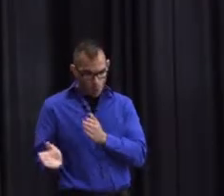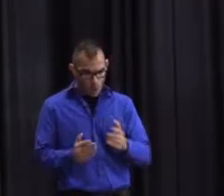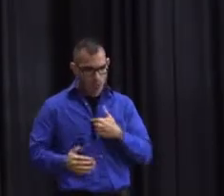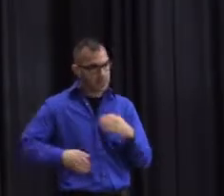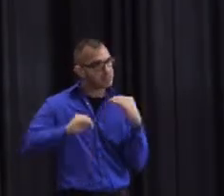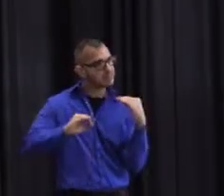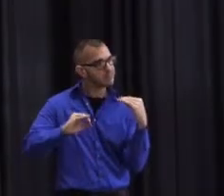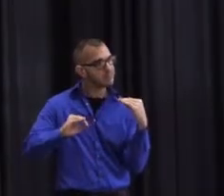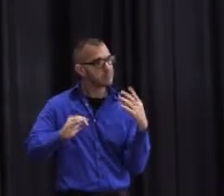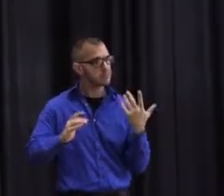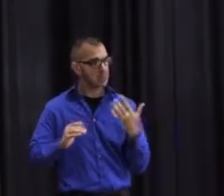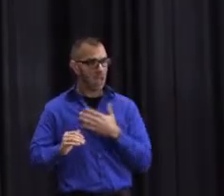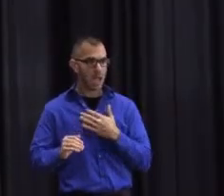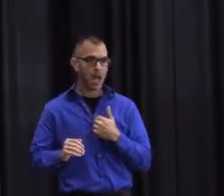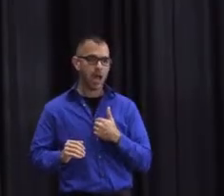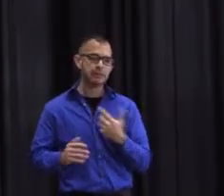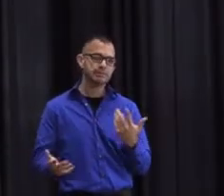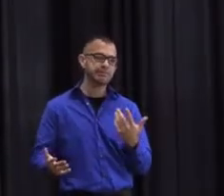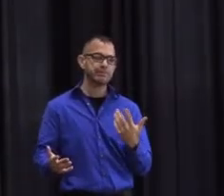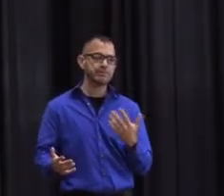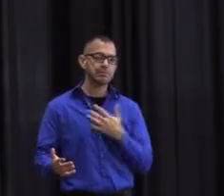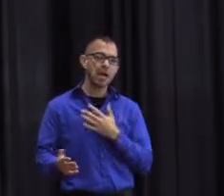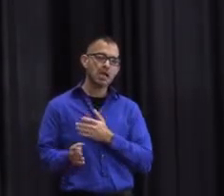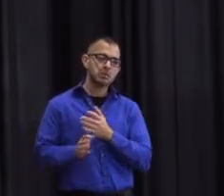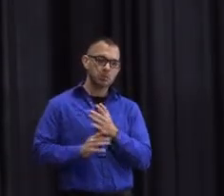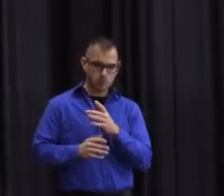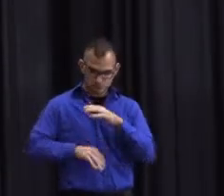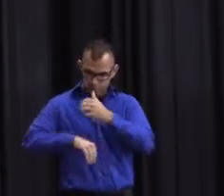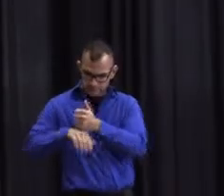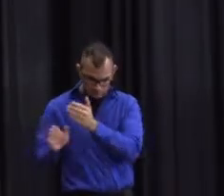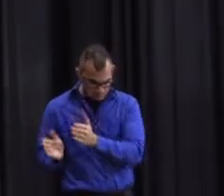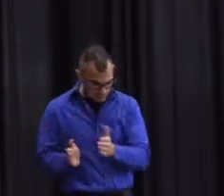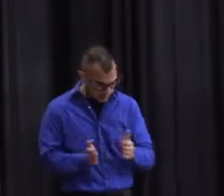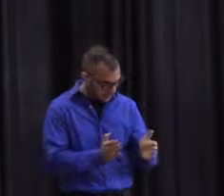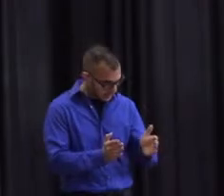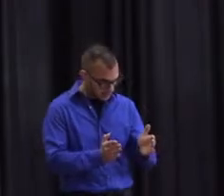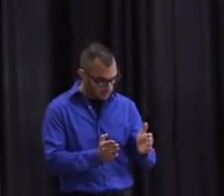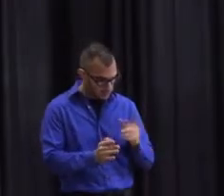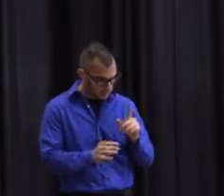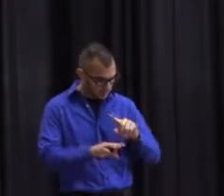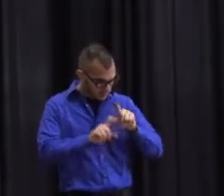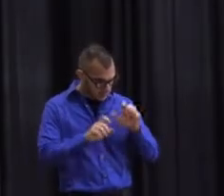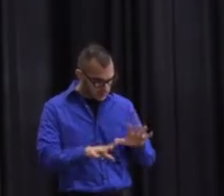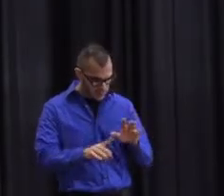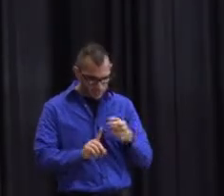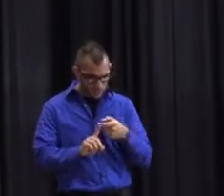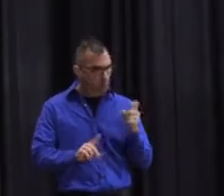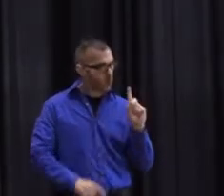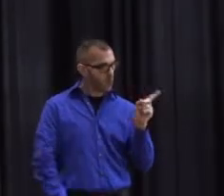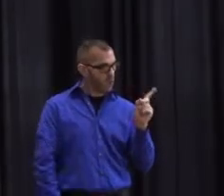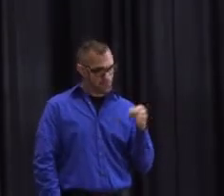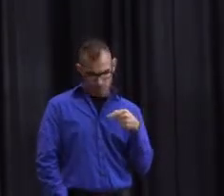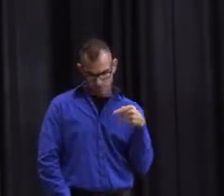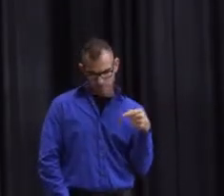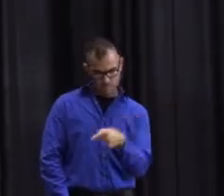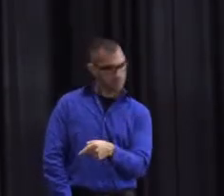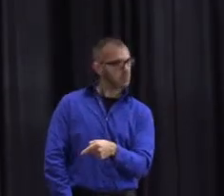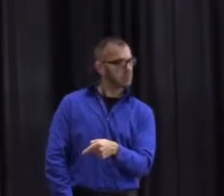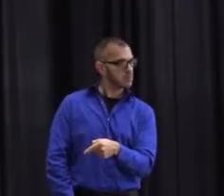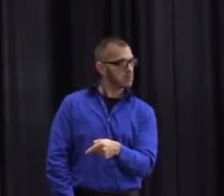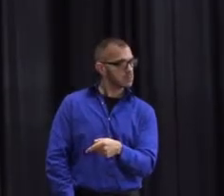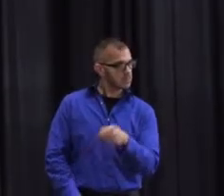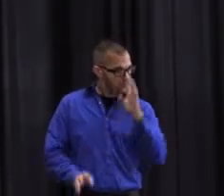which I do my curriculum. I get the test banks from the